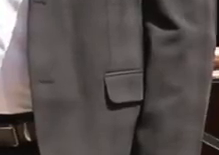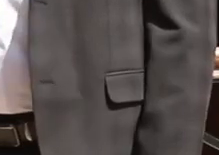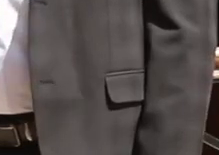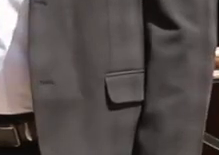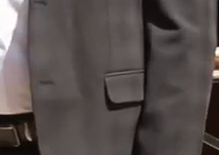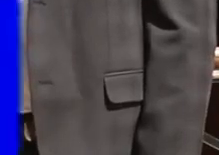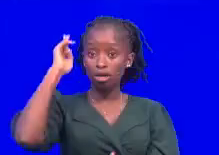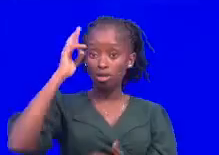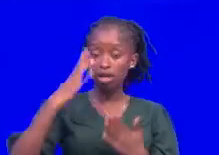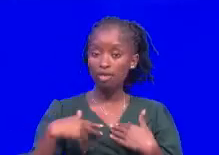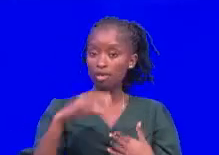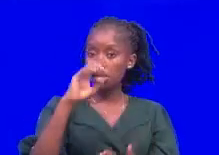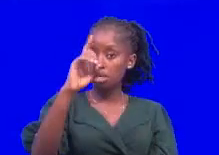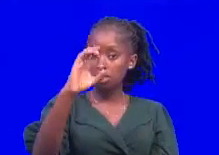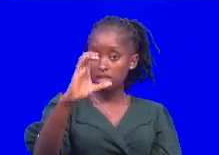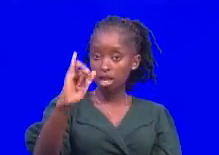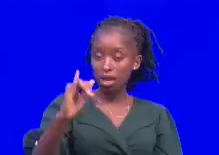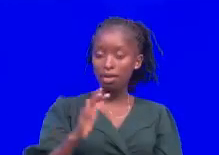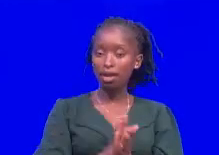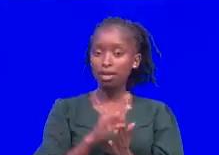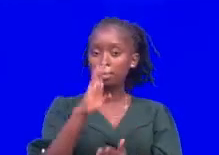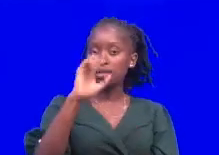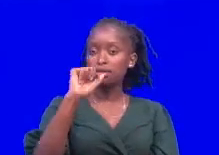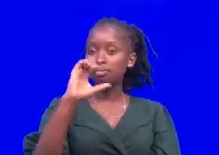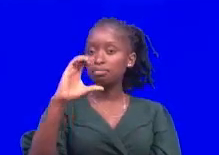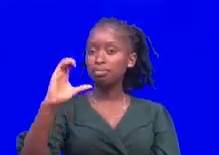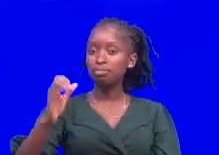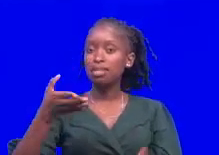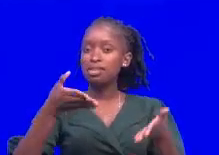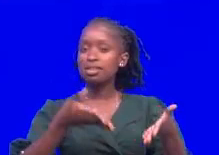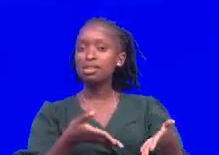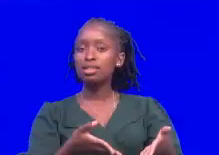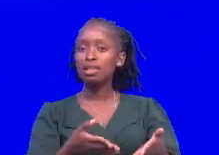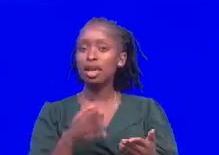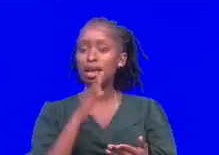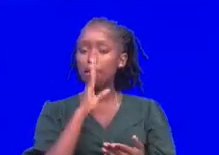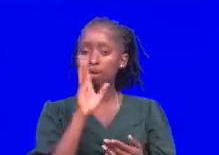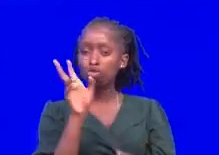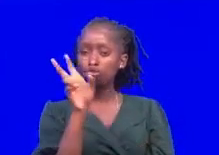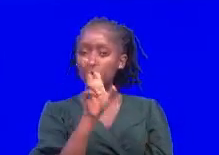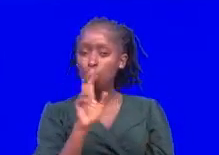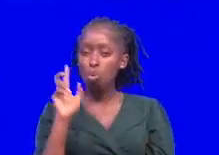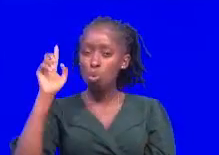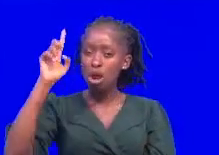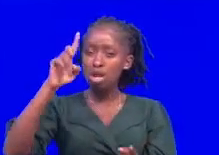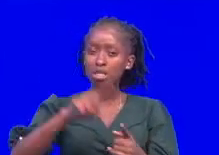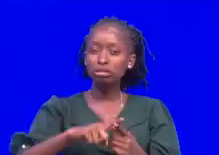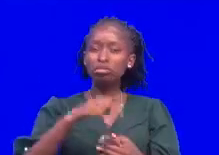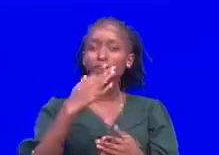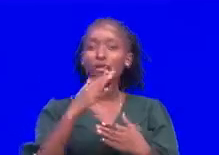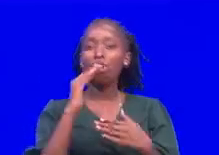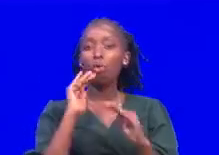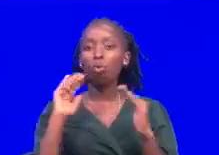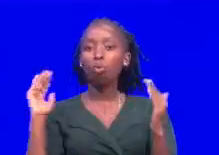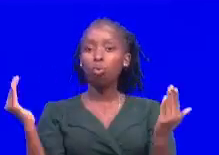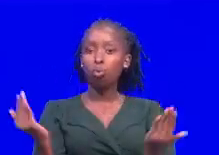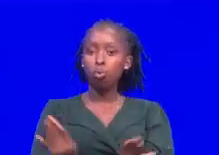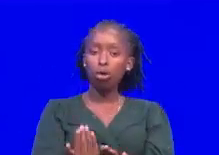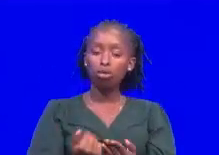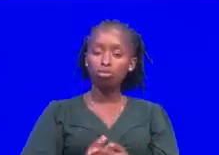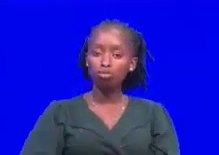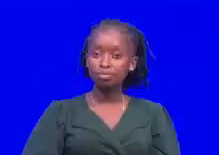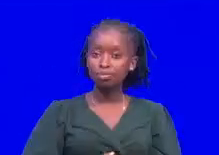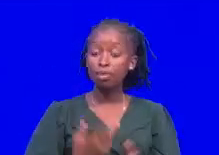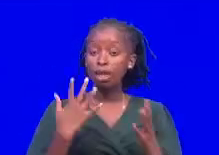and the ESCC is here. They will be pursued to the ends of the earth. That money will be recovered from them. In the